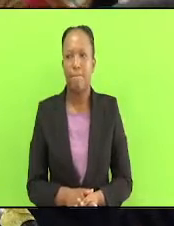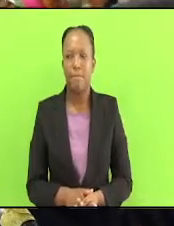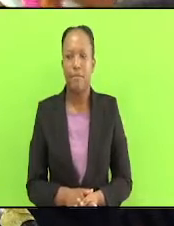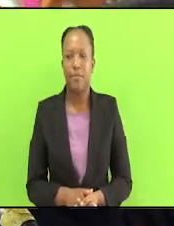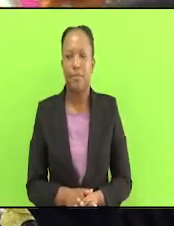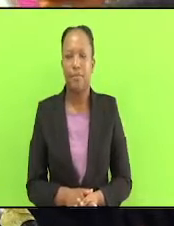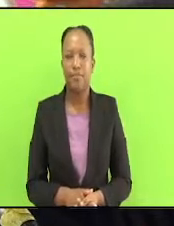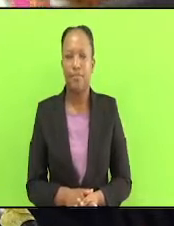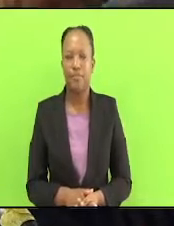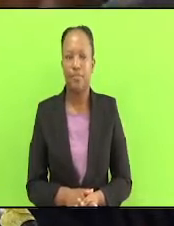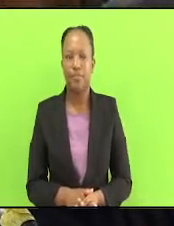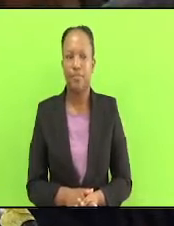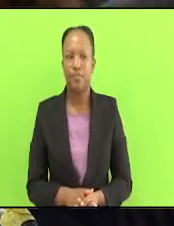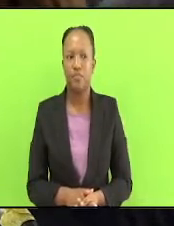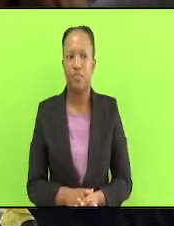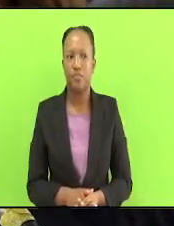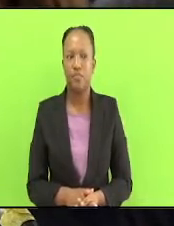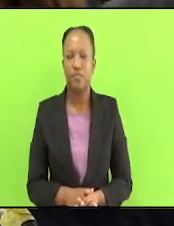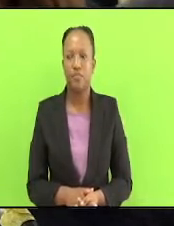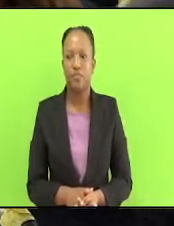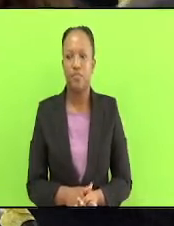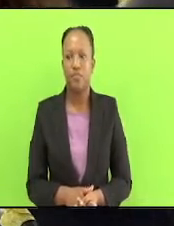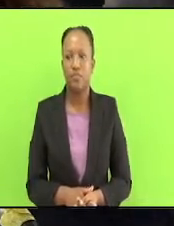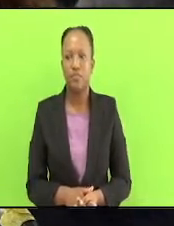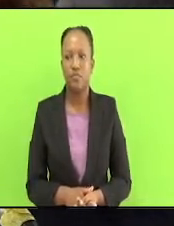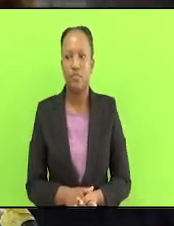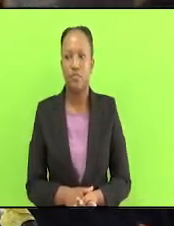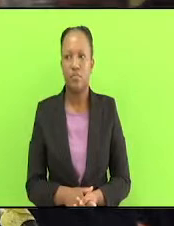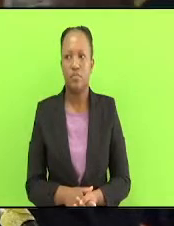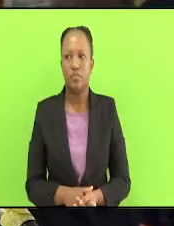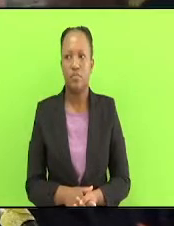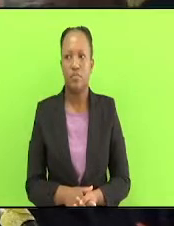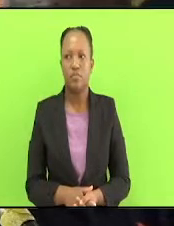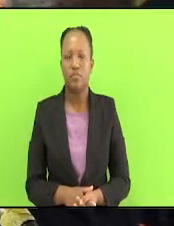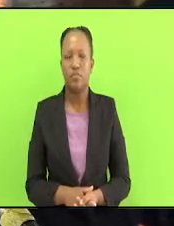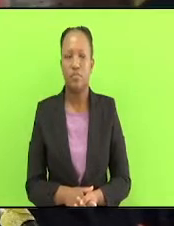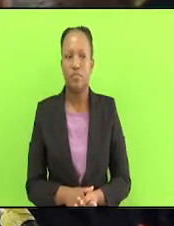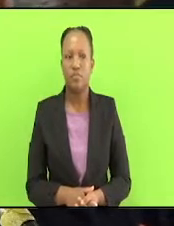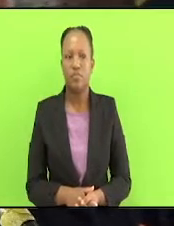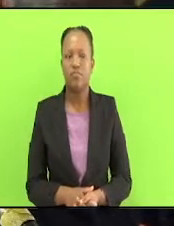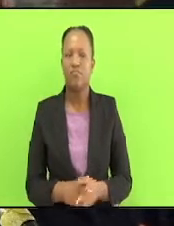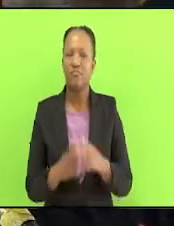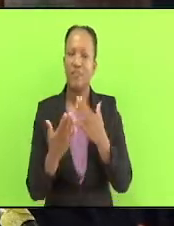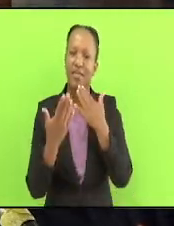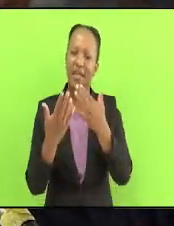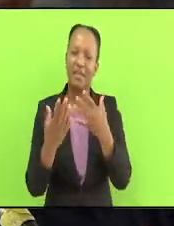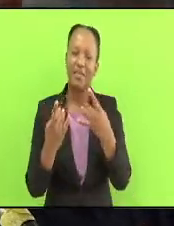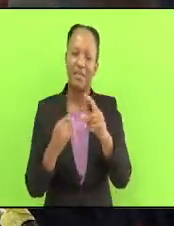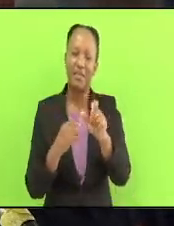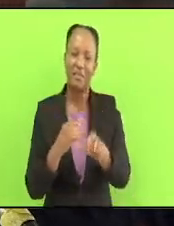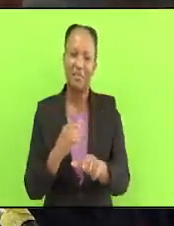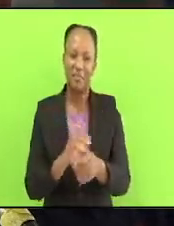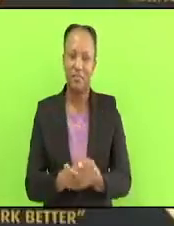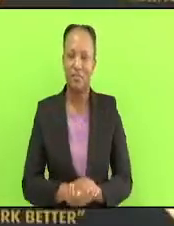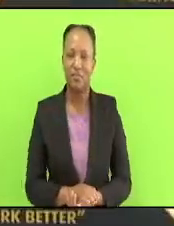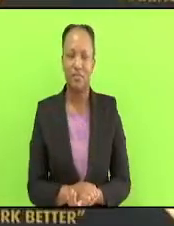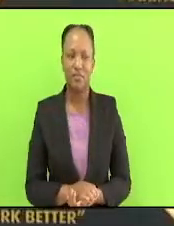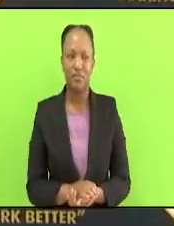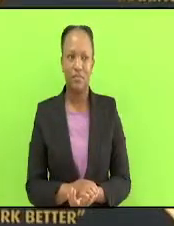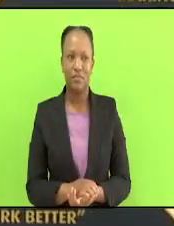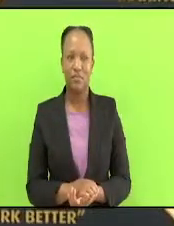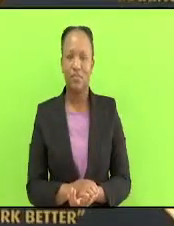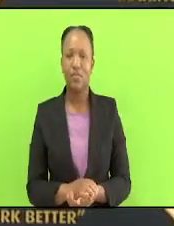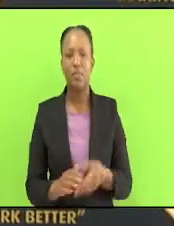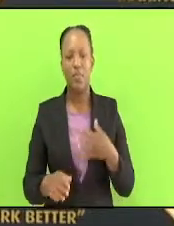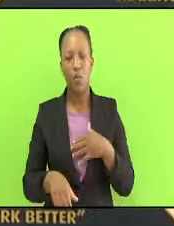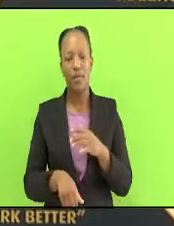o bone batho ba ba dirang gore go nne le diphetogo tsa maemo a loapi jalo le jalo. Thank you, Mr. Ke Chairman. a go leboga modulasetulo. I wanted to advise you